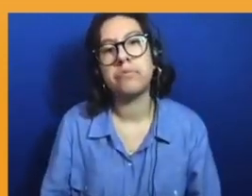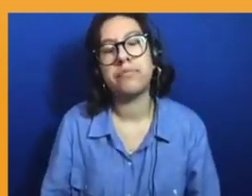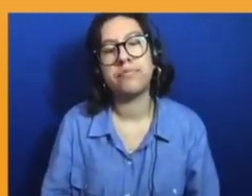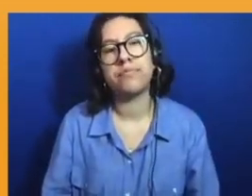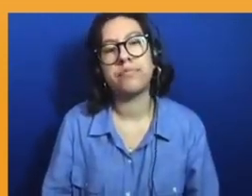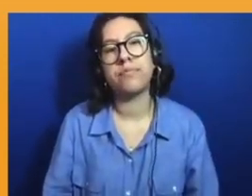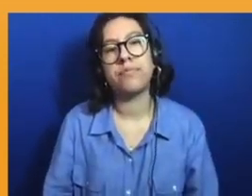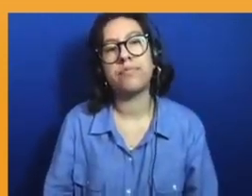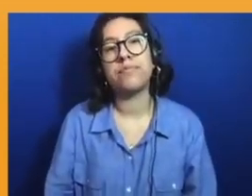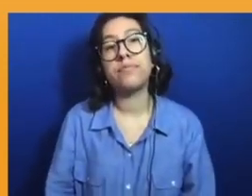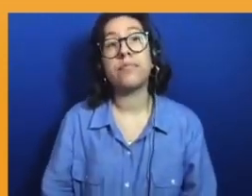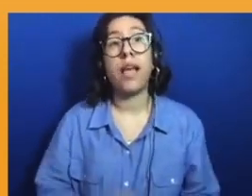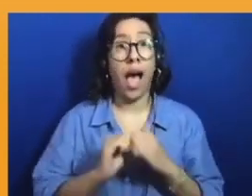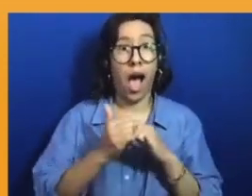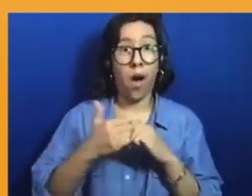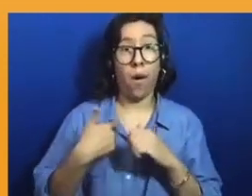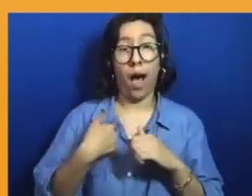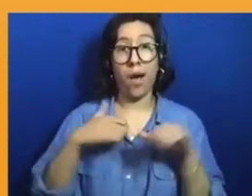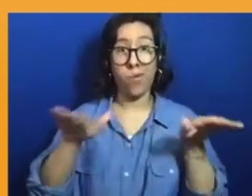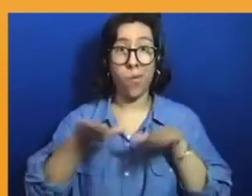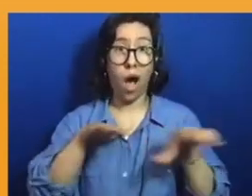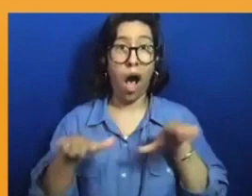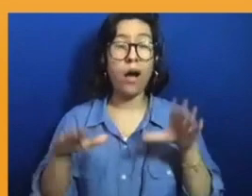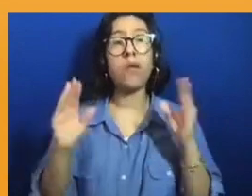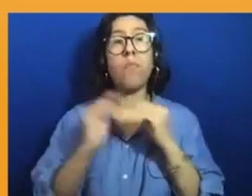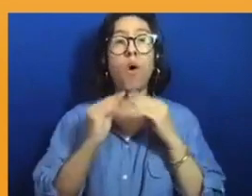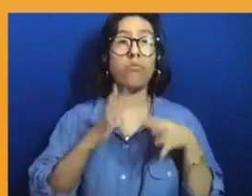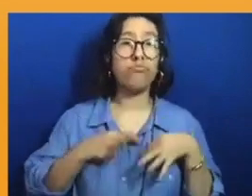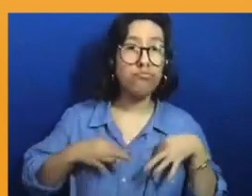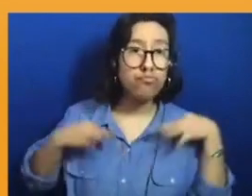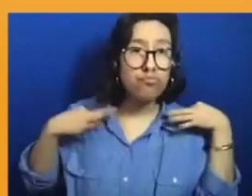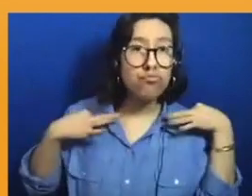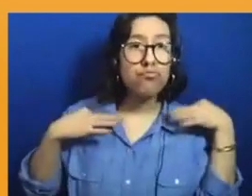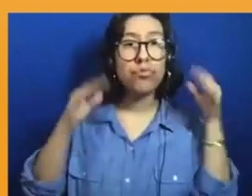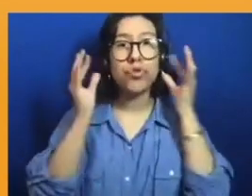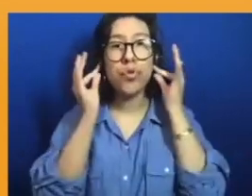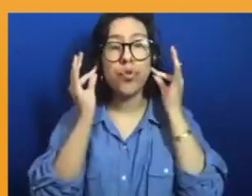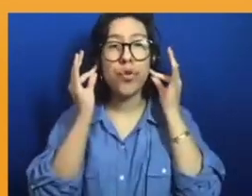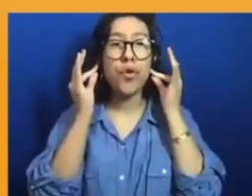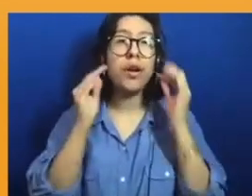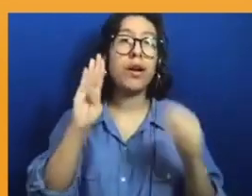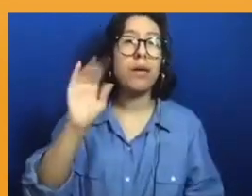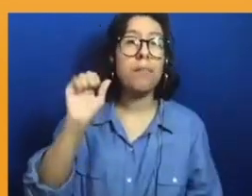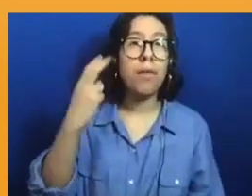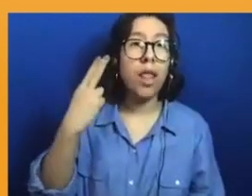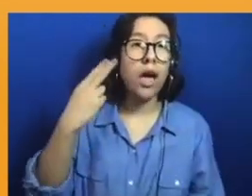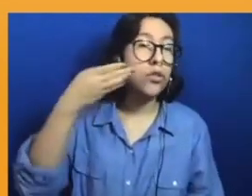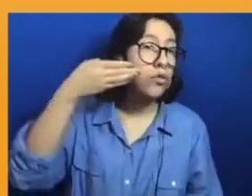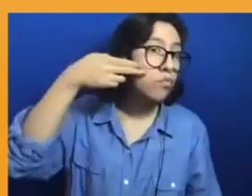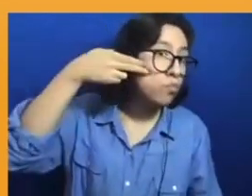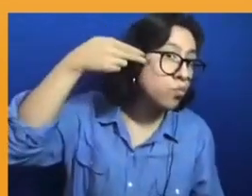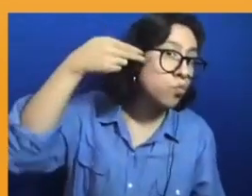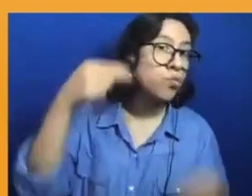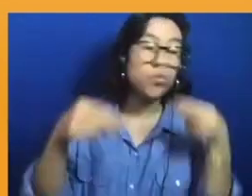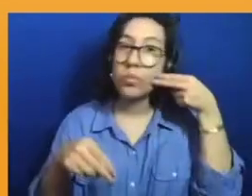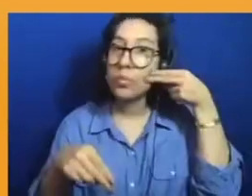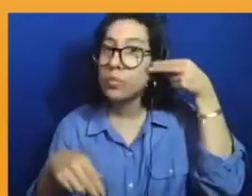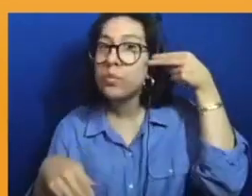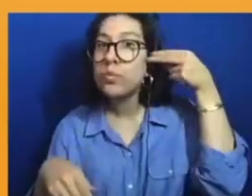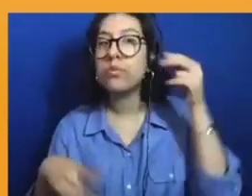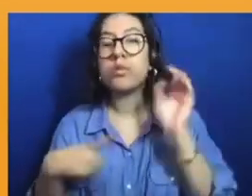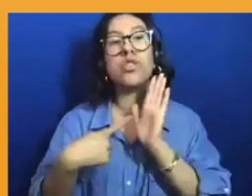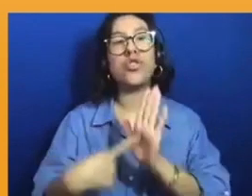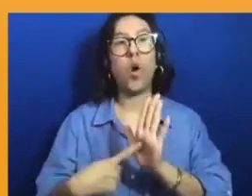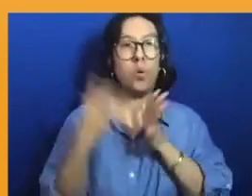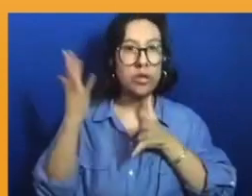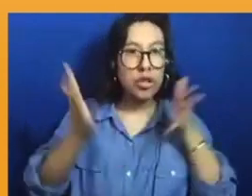And, you know, the way that I walk, I'll wear more jewelry, I'll wear, you know, blush higher up even. So that kind of gesturing,